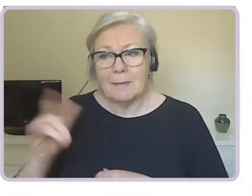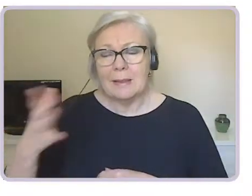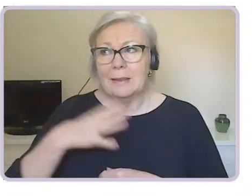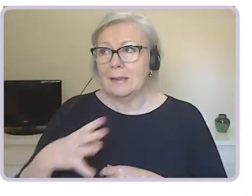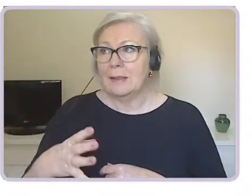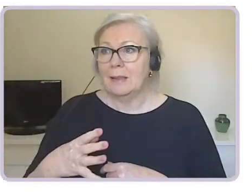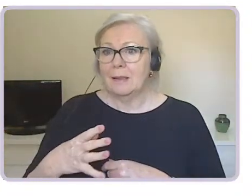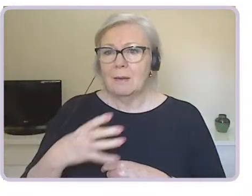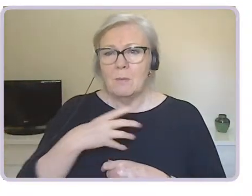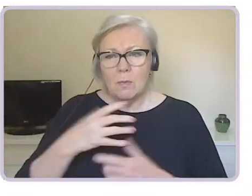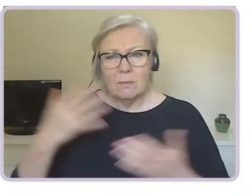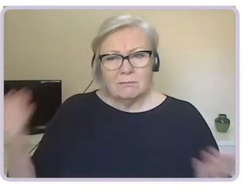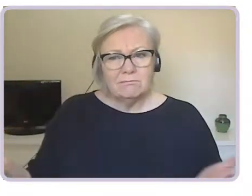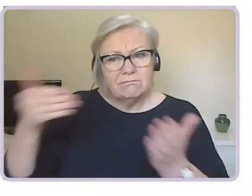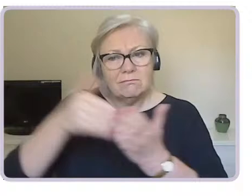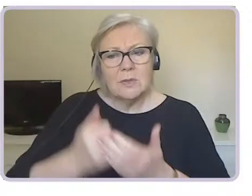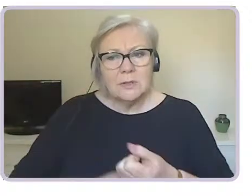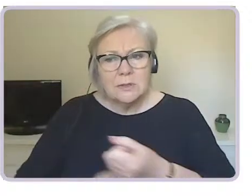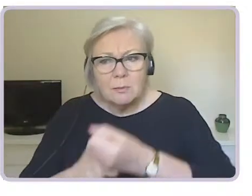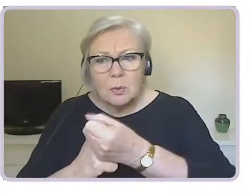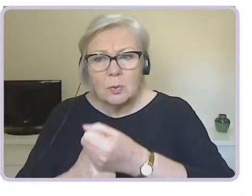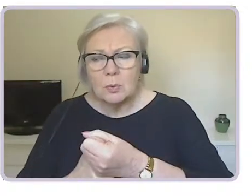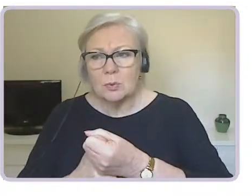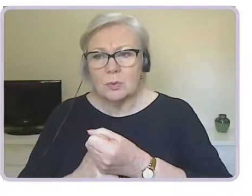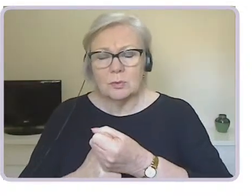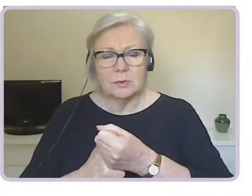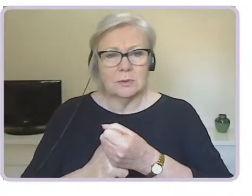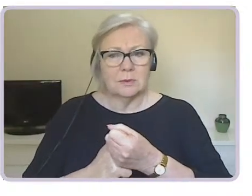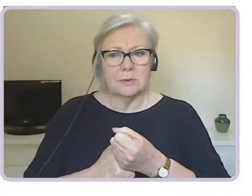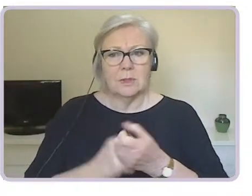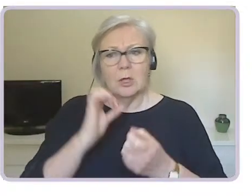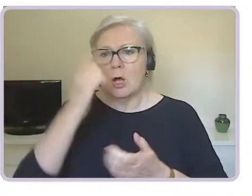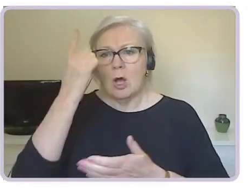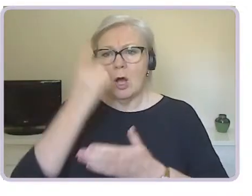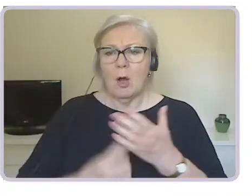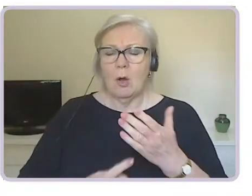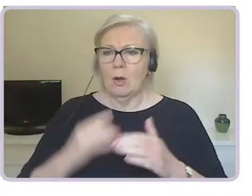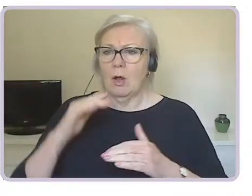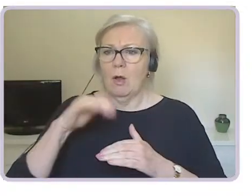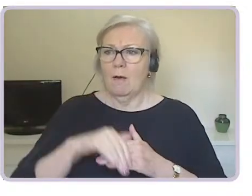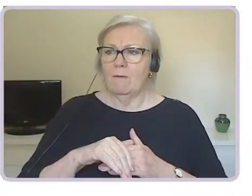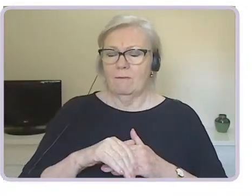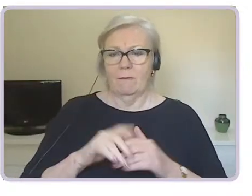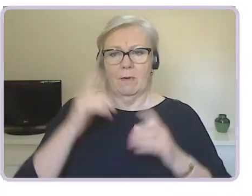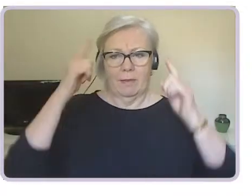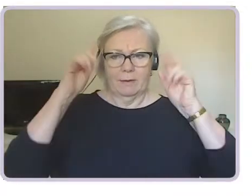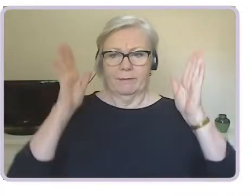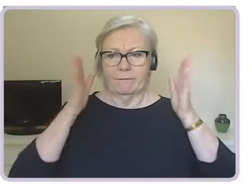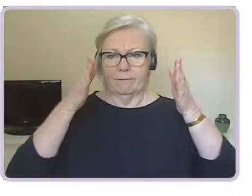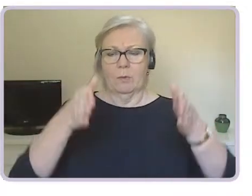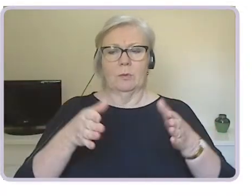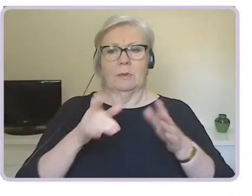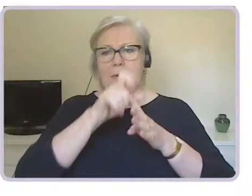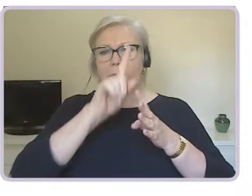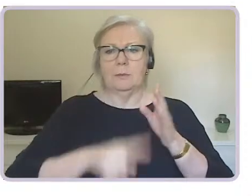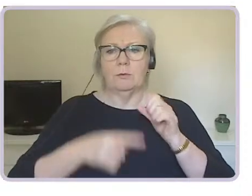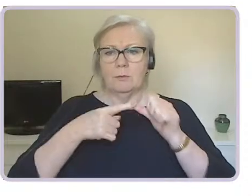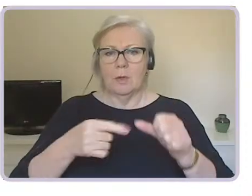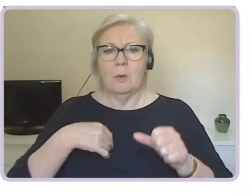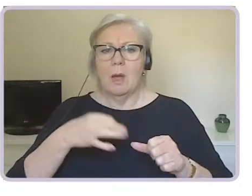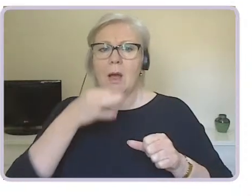some assistance with a range of things beyond a disability response. We asked for the MBS item